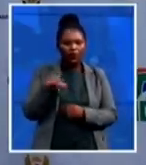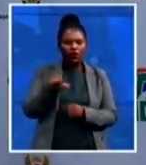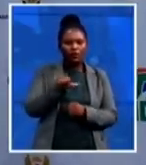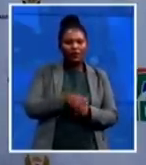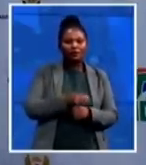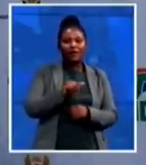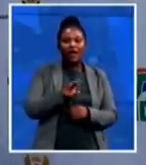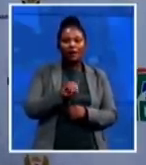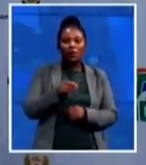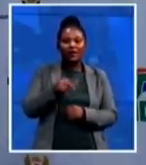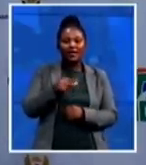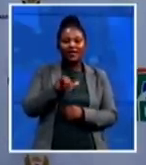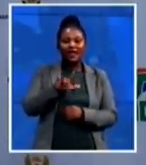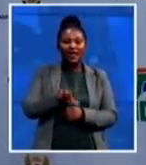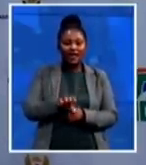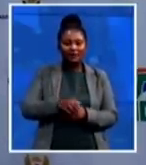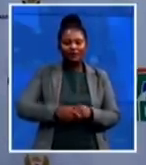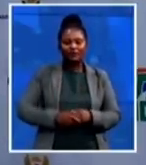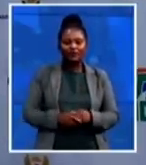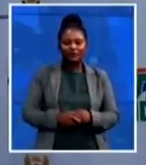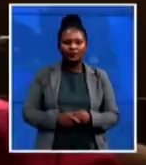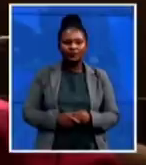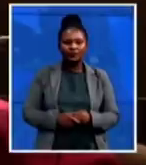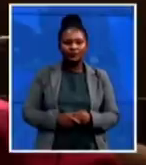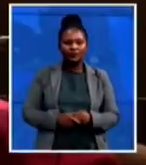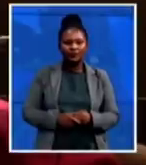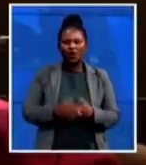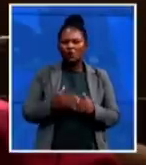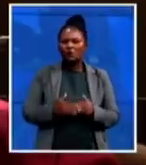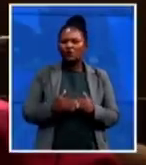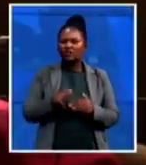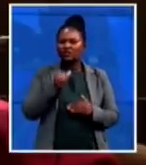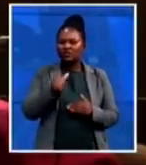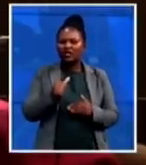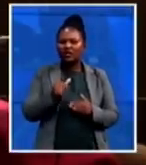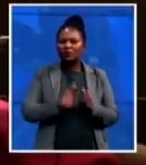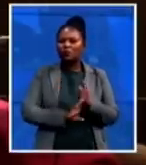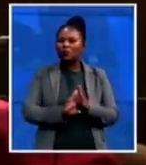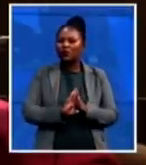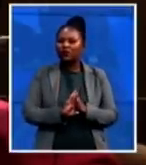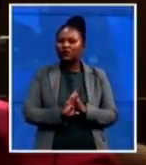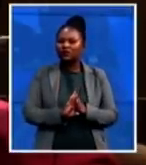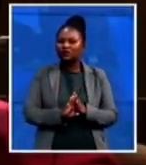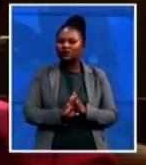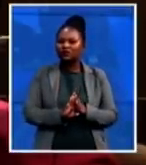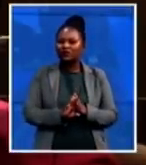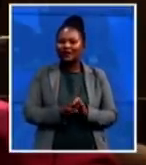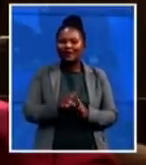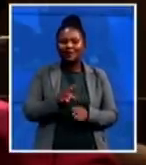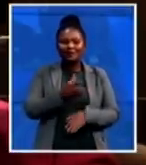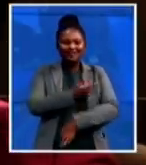progress. You asked progress on something? Mandatory. Yes. On mandatory vaccine. No, I think I've already dealt with that